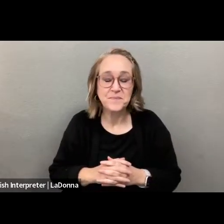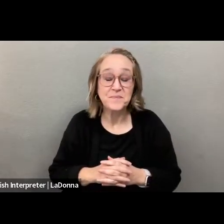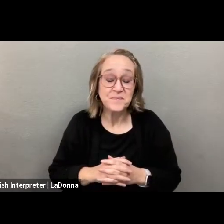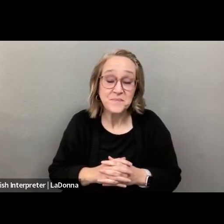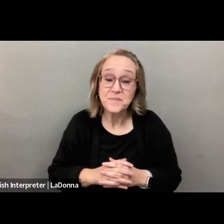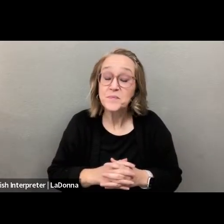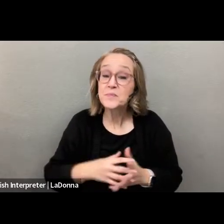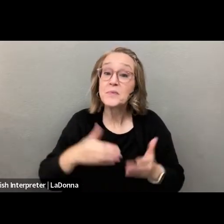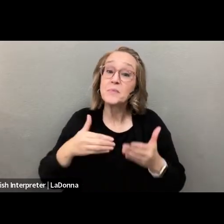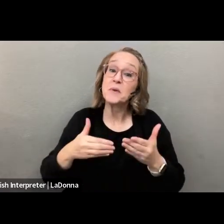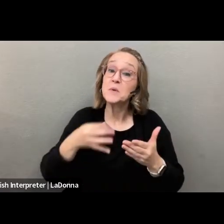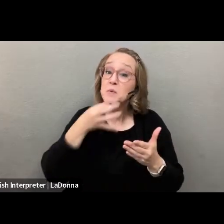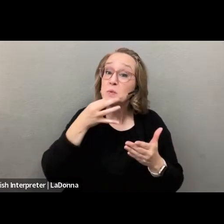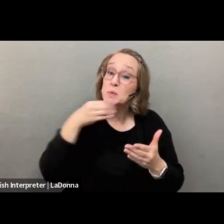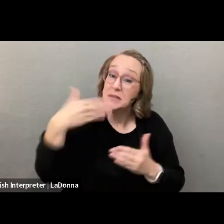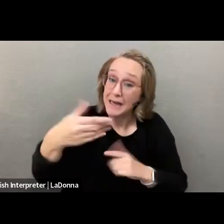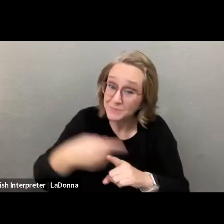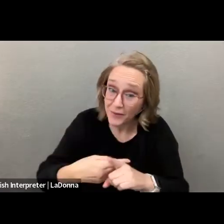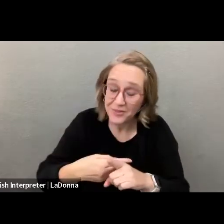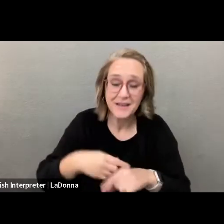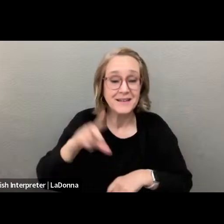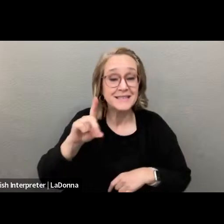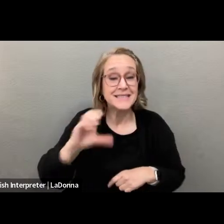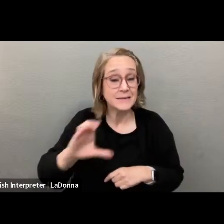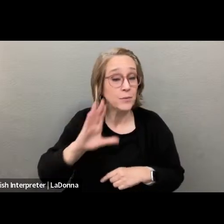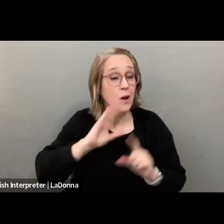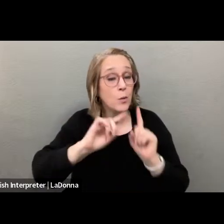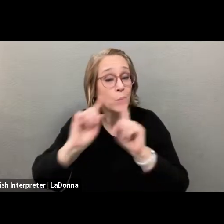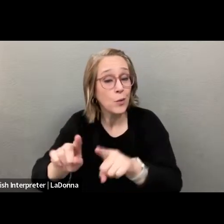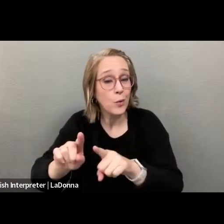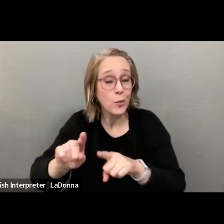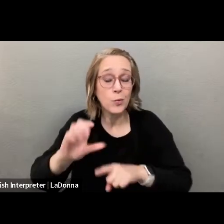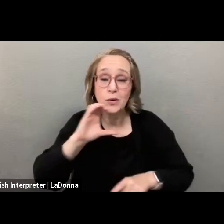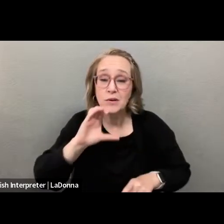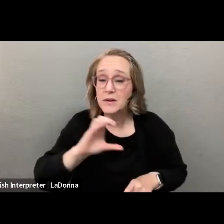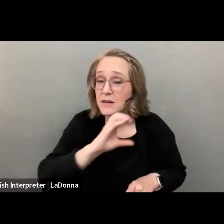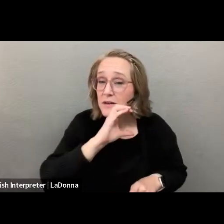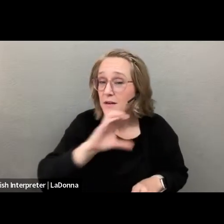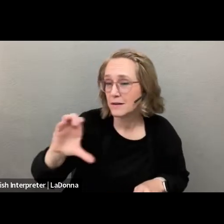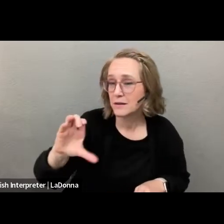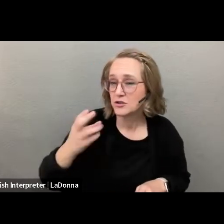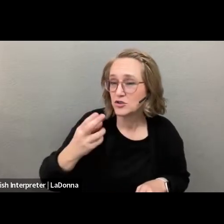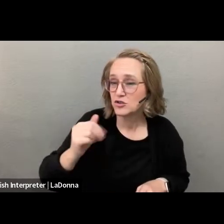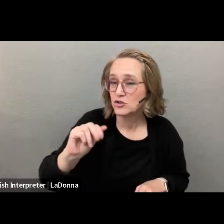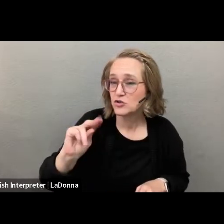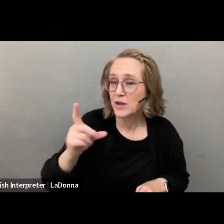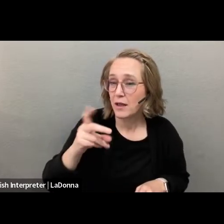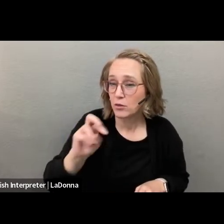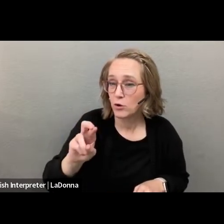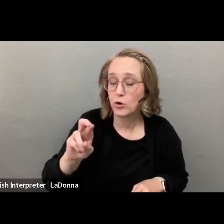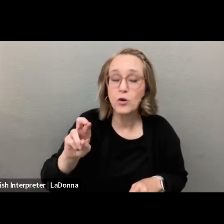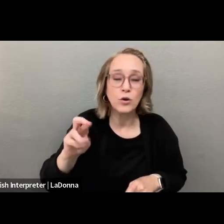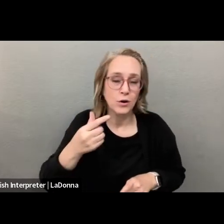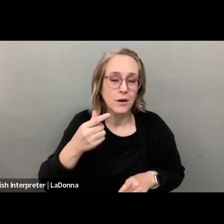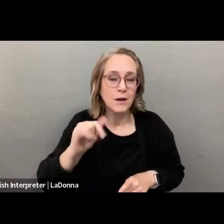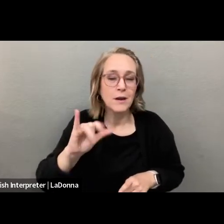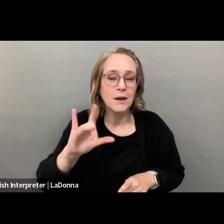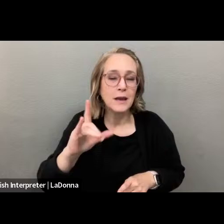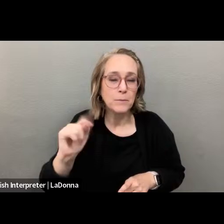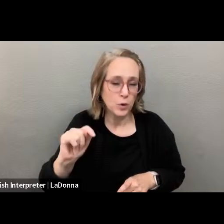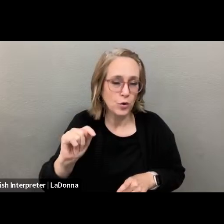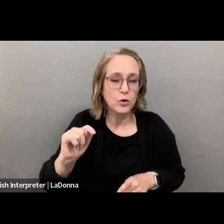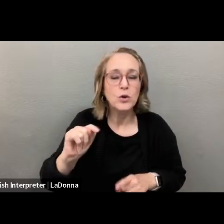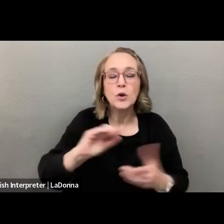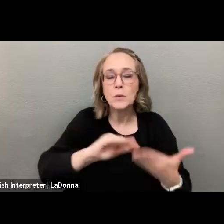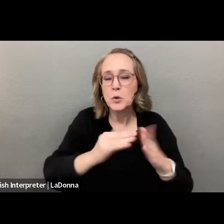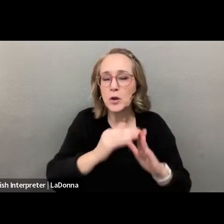to going to the Chandler Gilbert Community College. They've asked us to present in one of their lifelong learning classes, so that'll